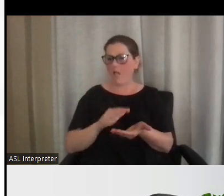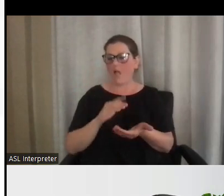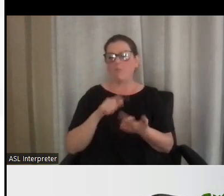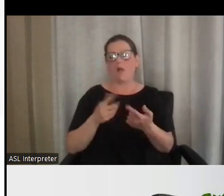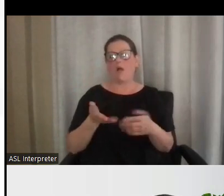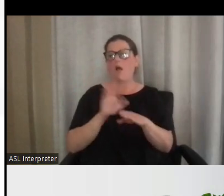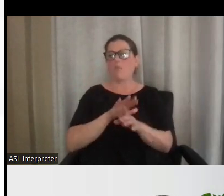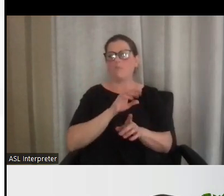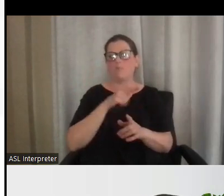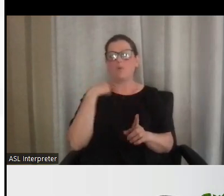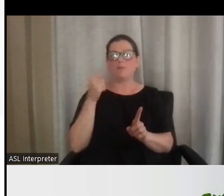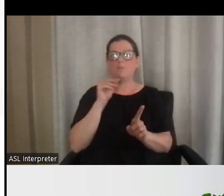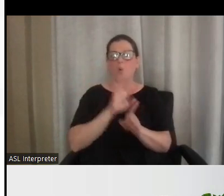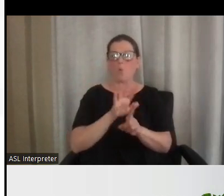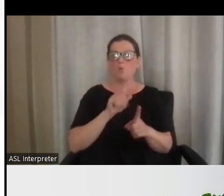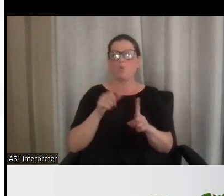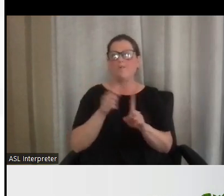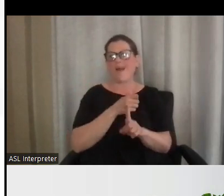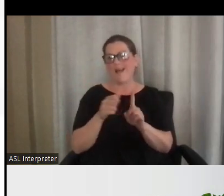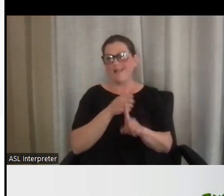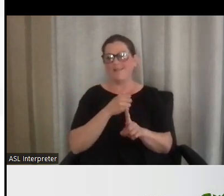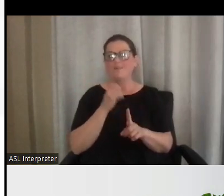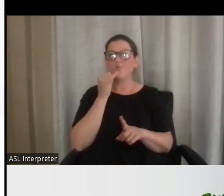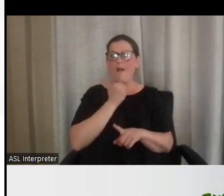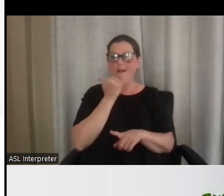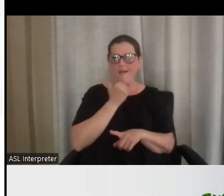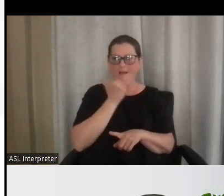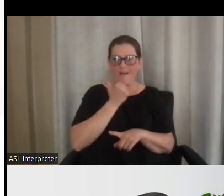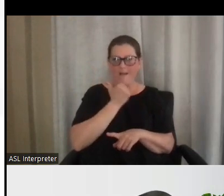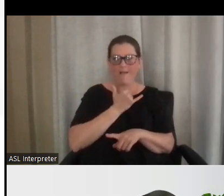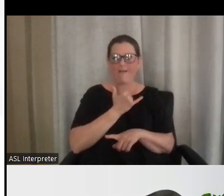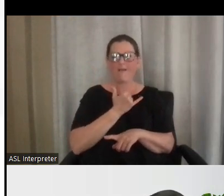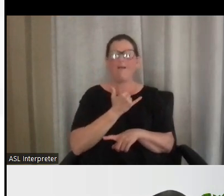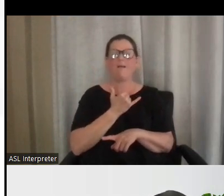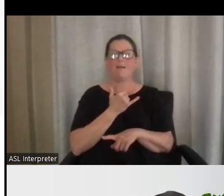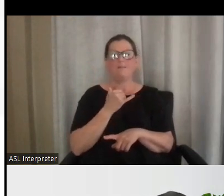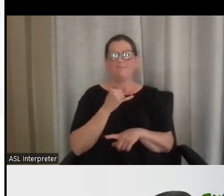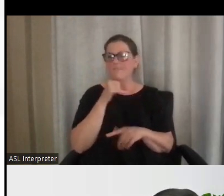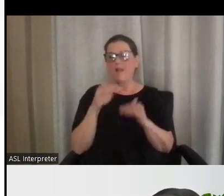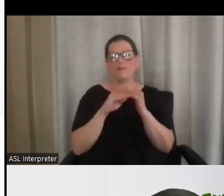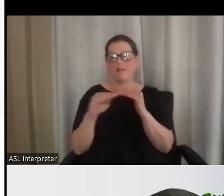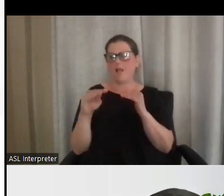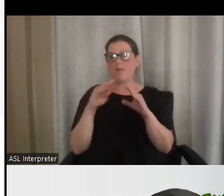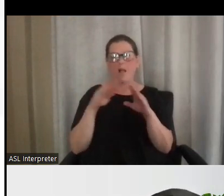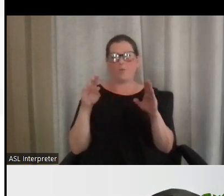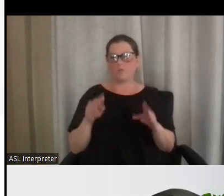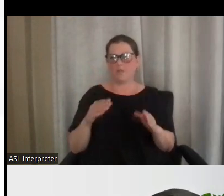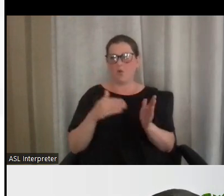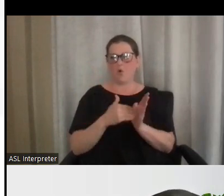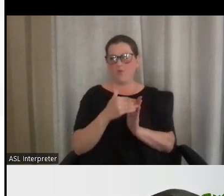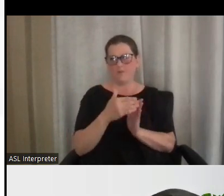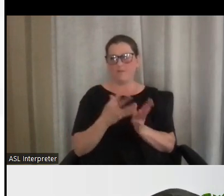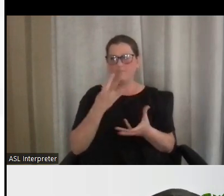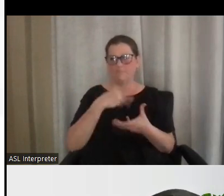to trauma, violence, crime, and unstable housing.